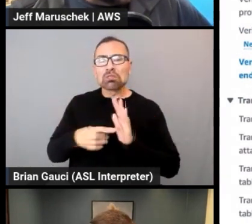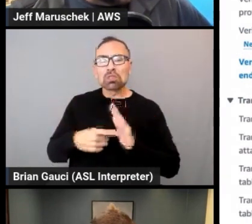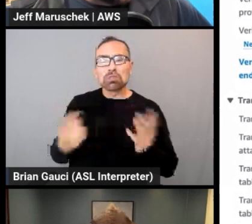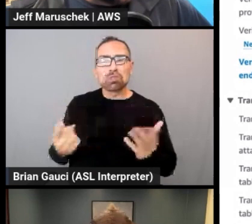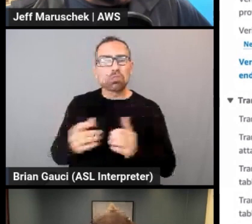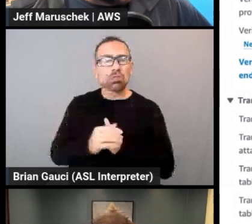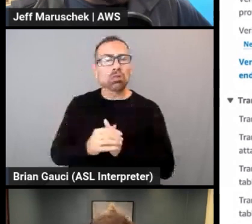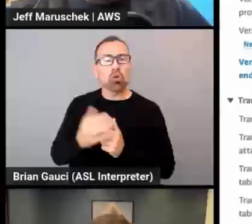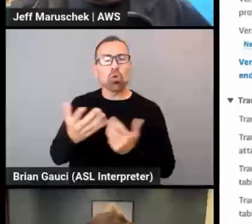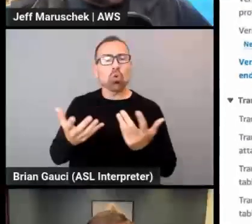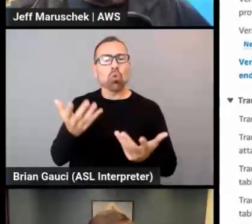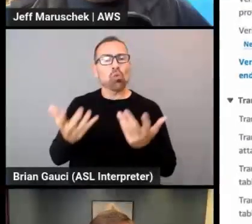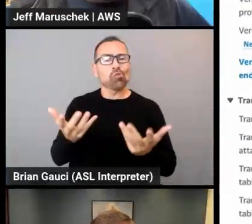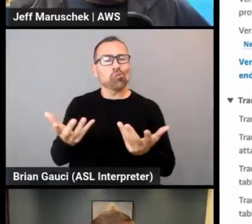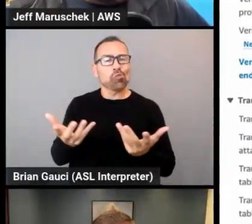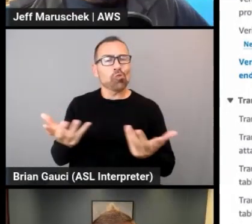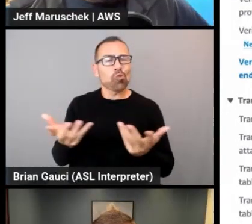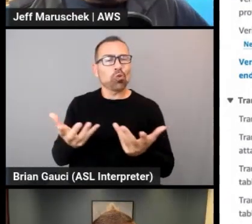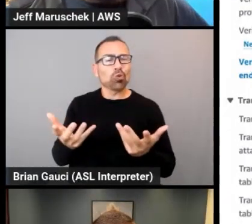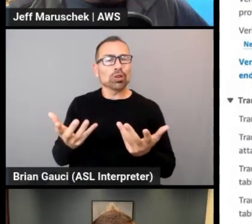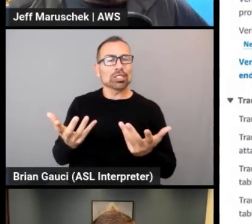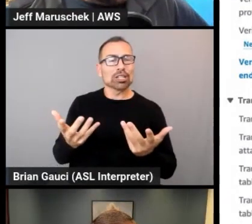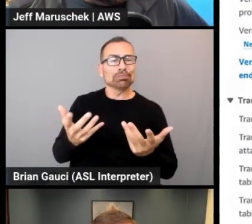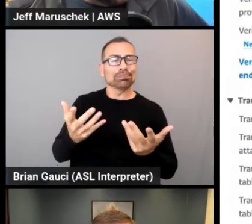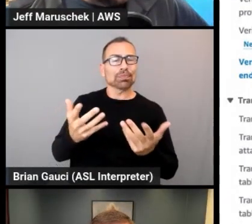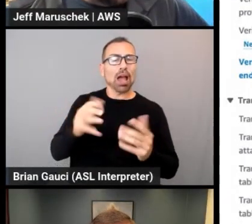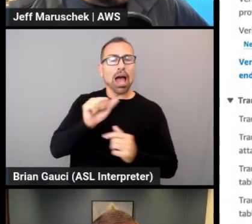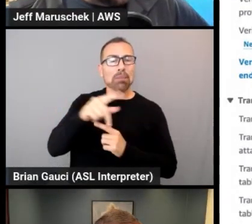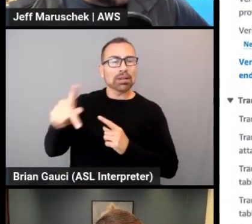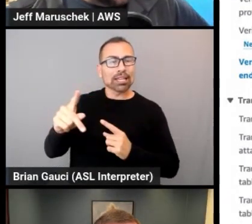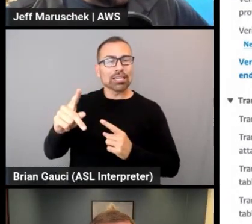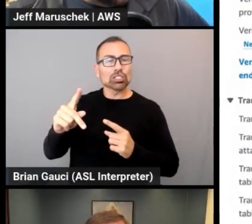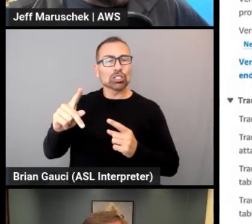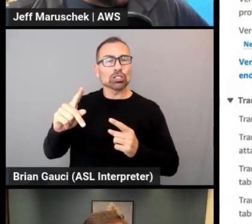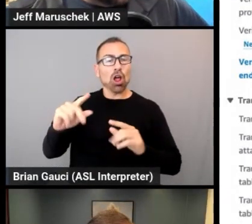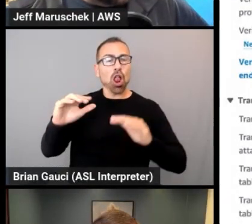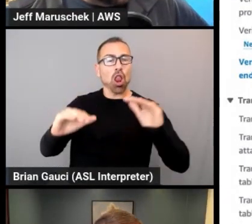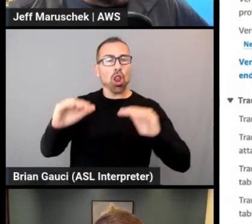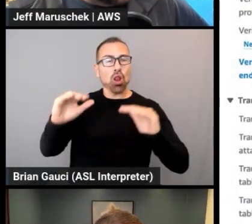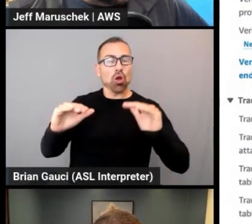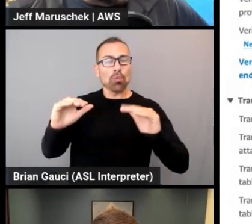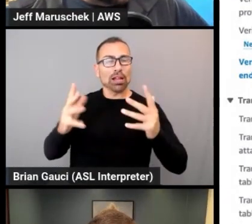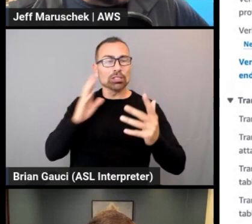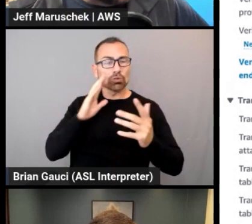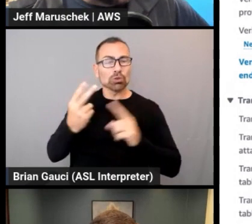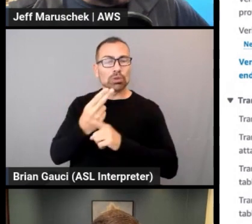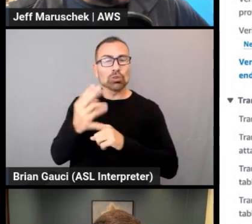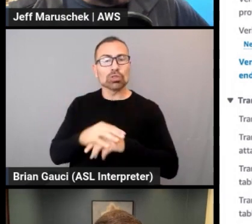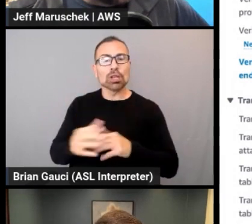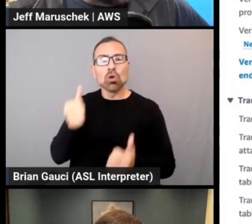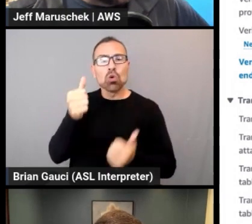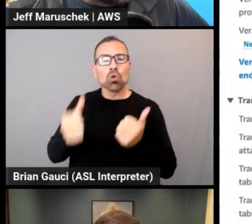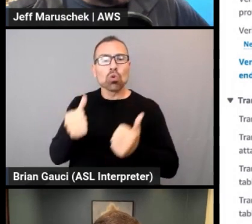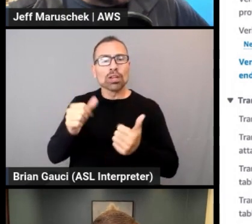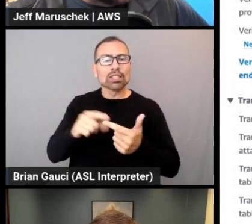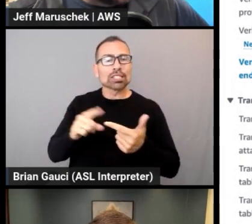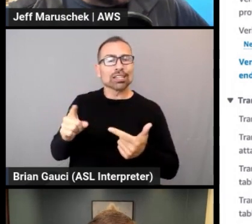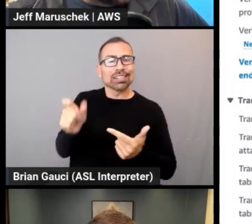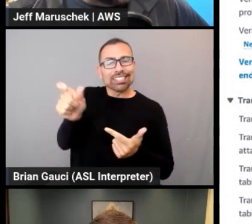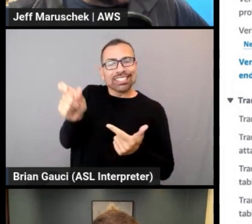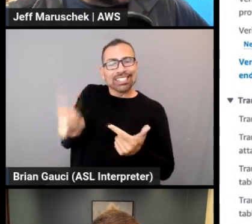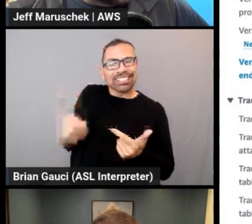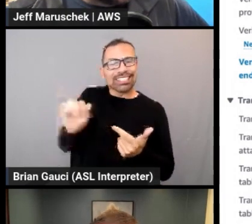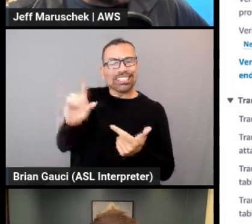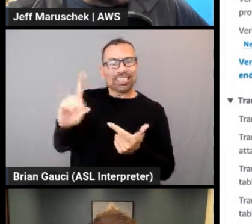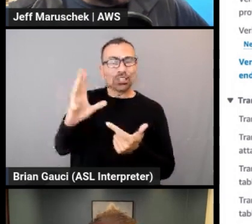load balancer that you're going to? Right. What is the endpoint or the group ID, the instance ID that you want it to be a part of? And